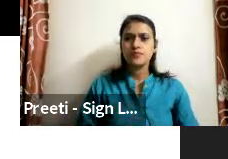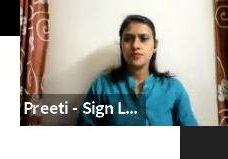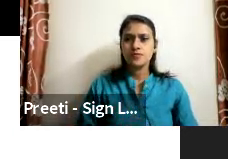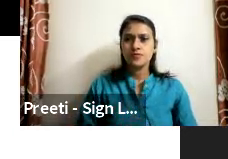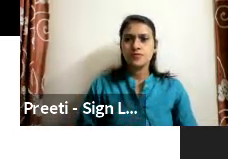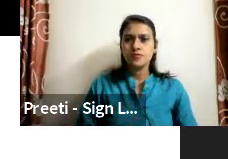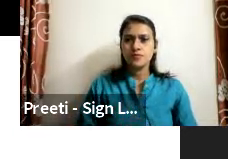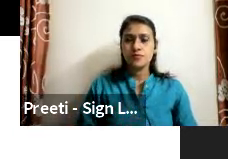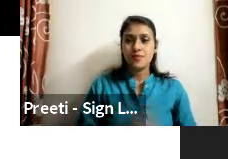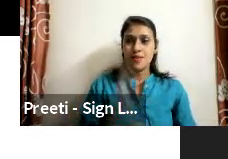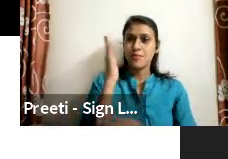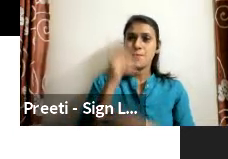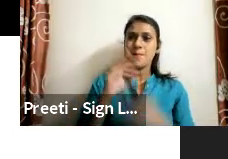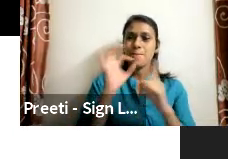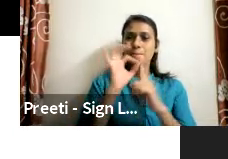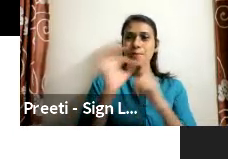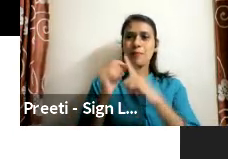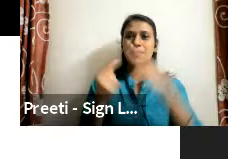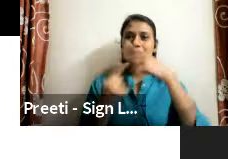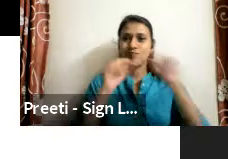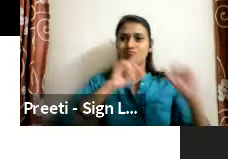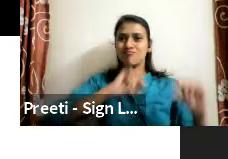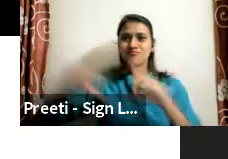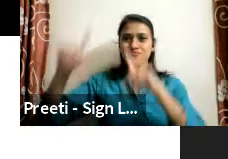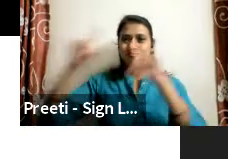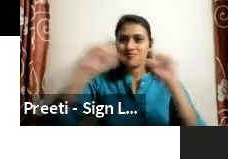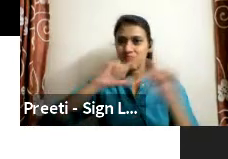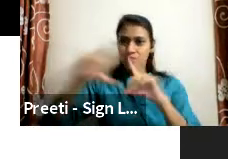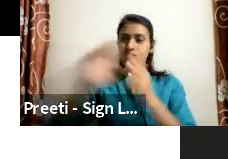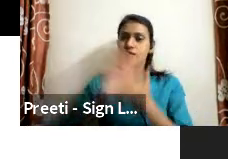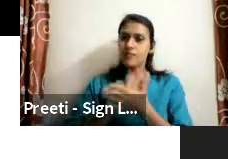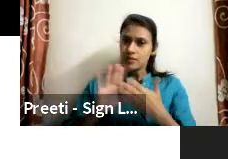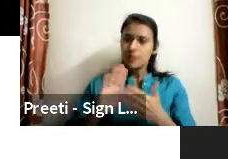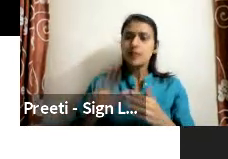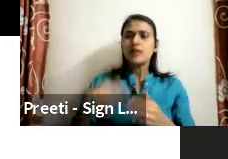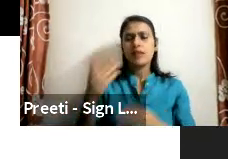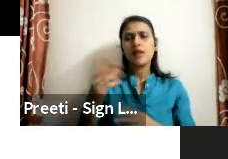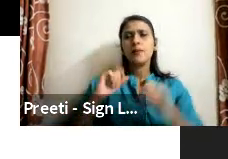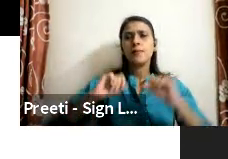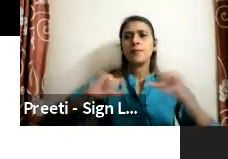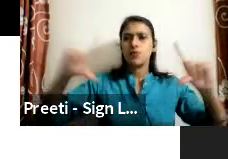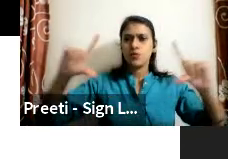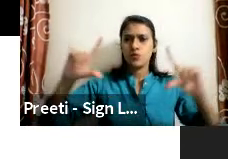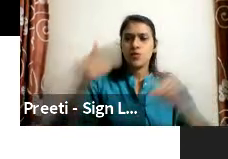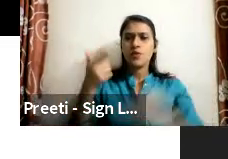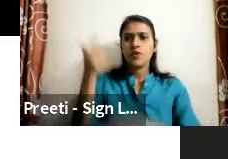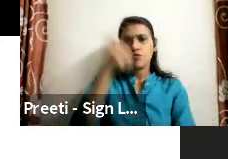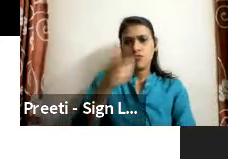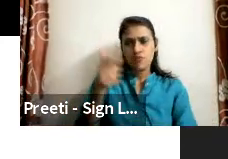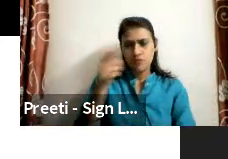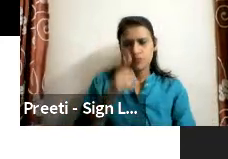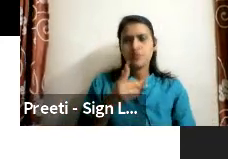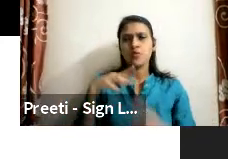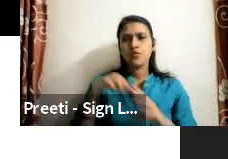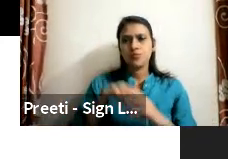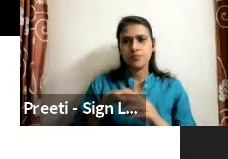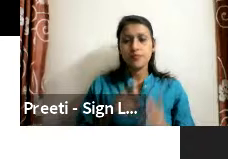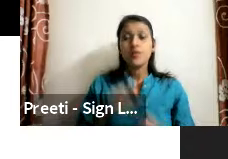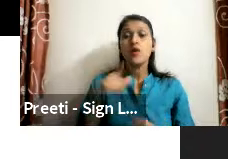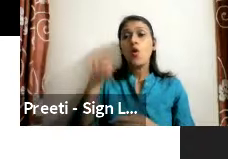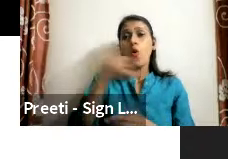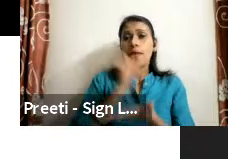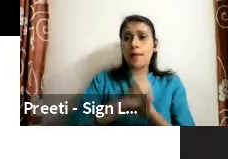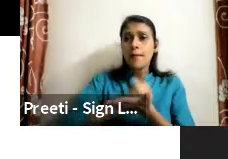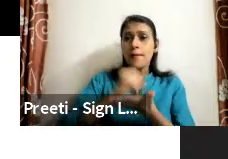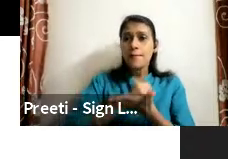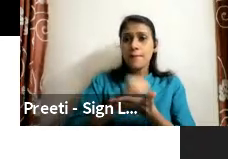with this presentation later on. And there are certain positions which you need to practice while